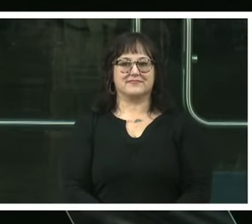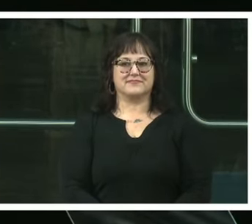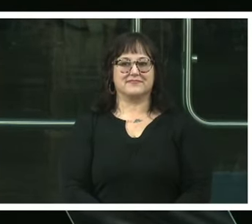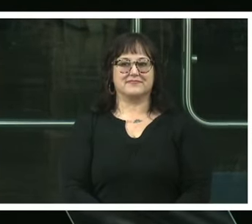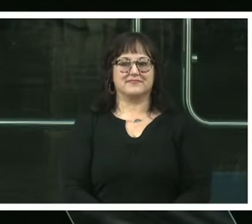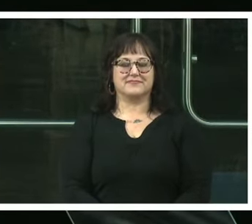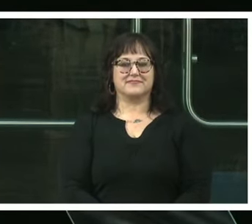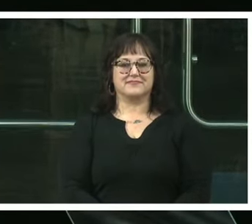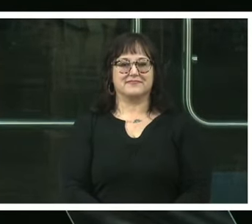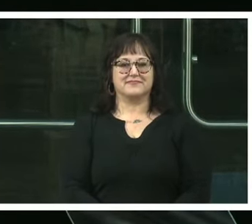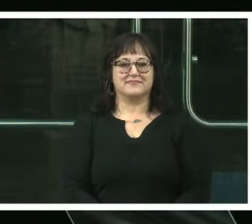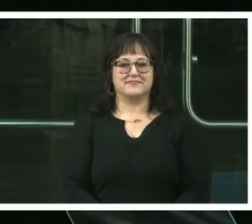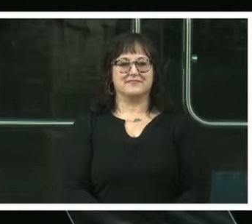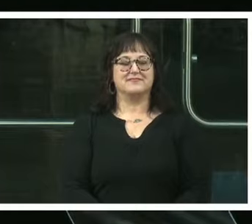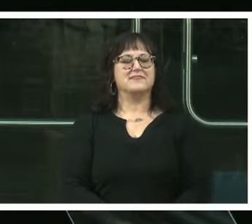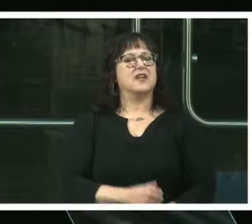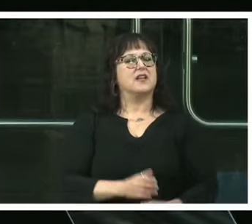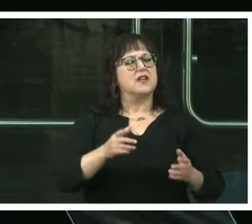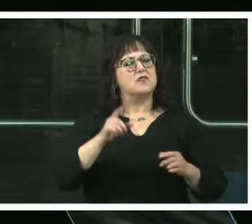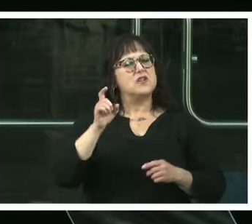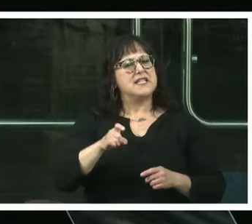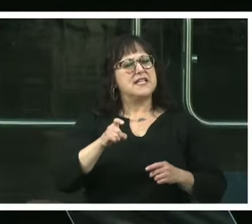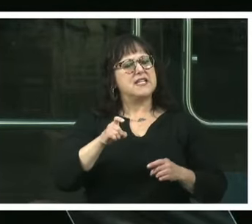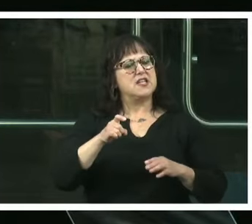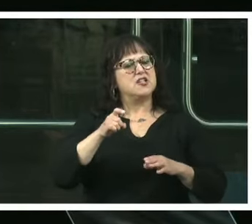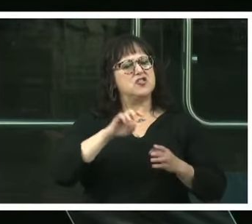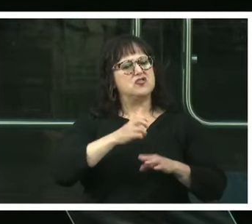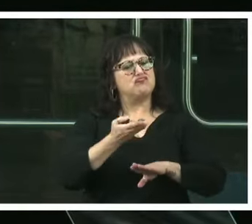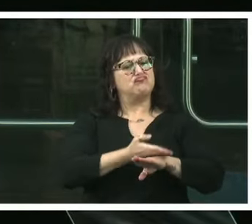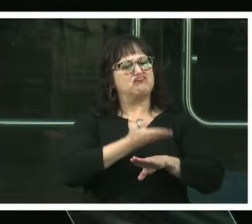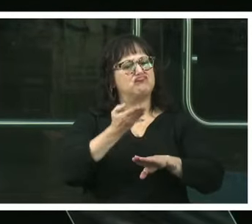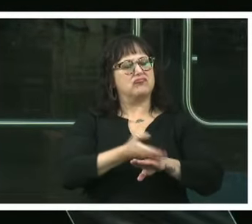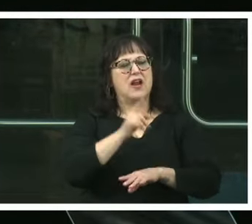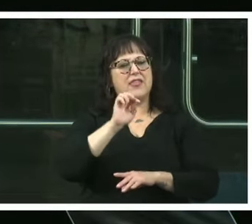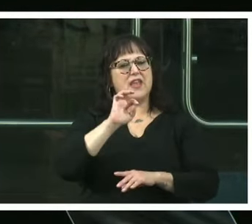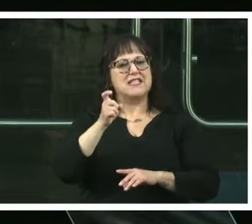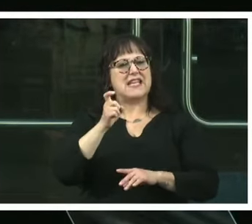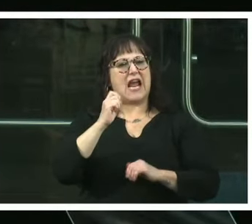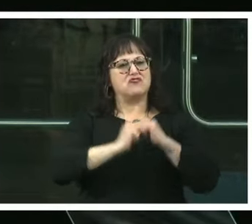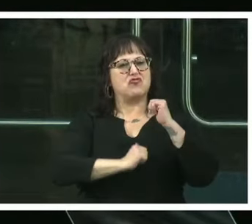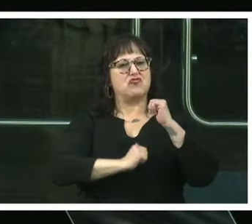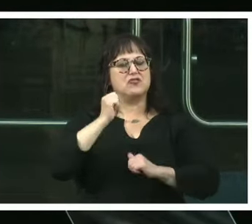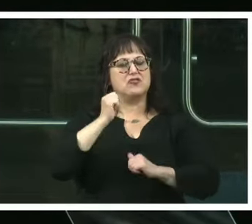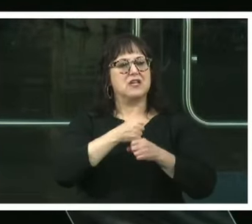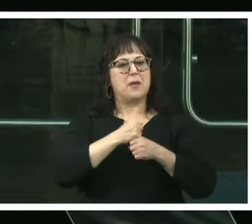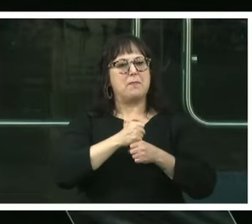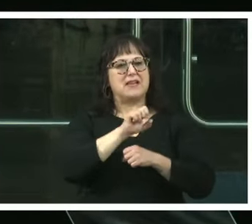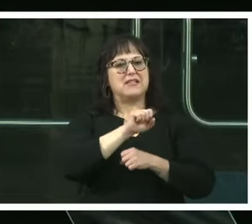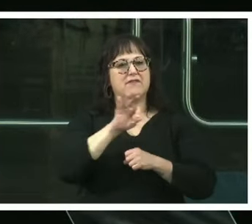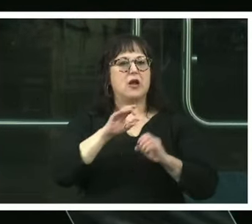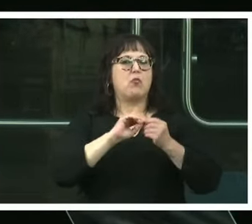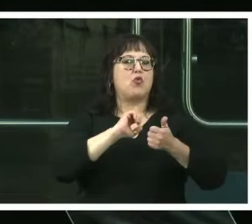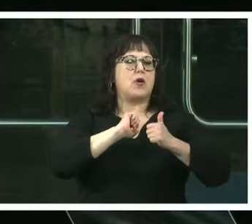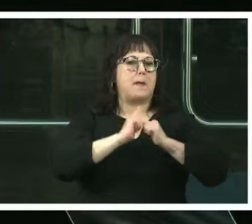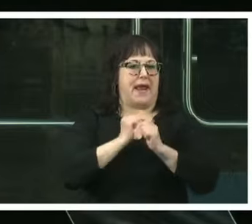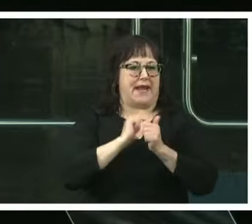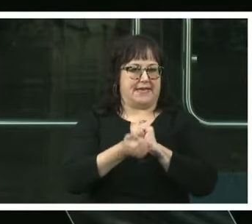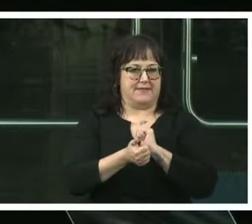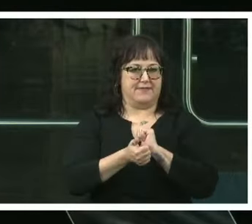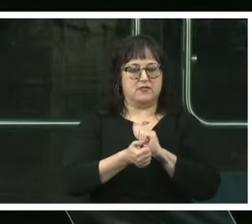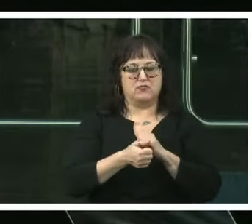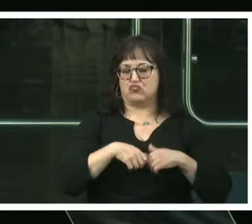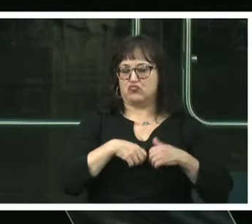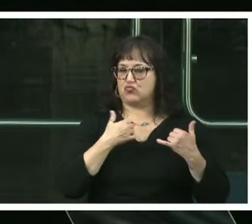It calls for reforming our tax structure to make San Francisco more competitive right